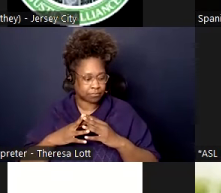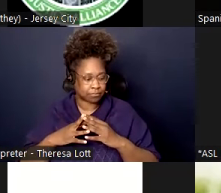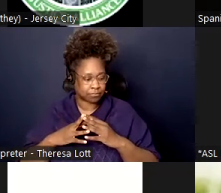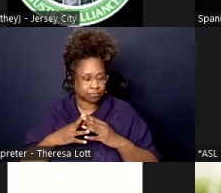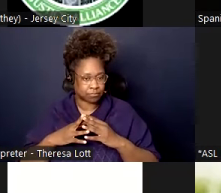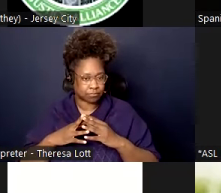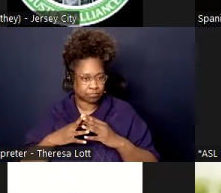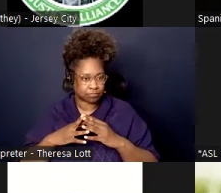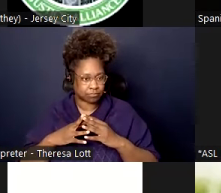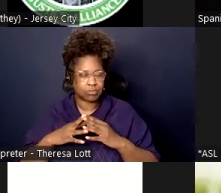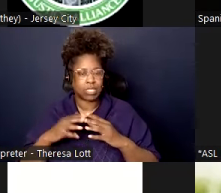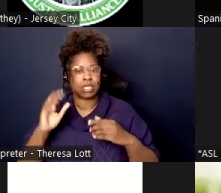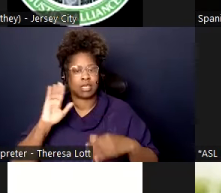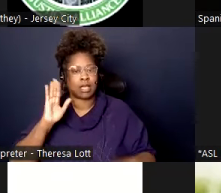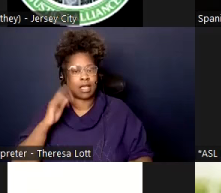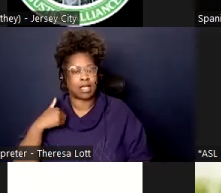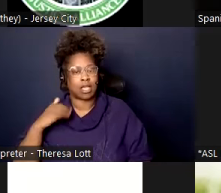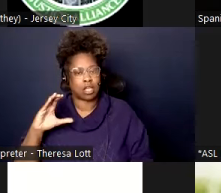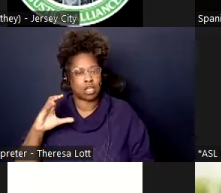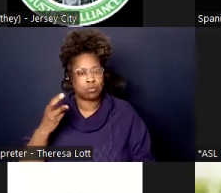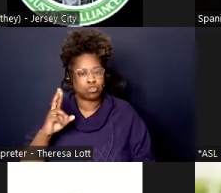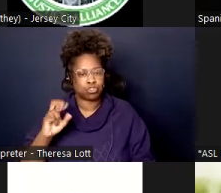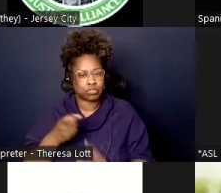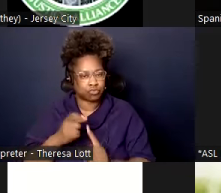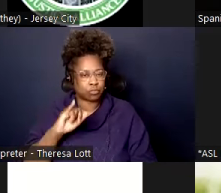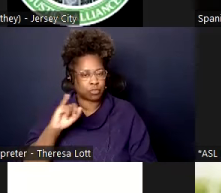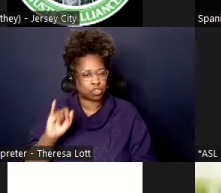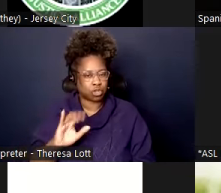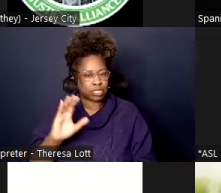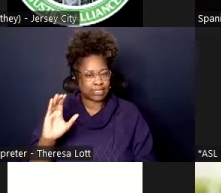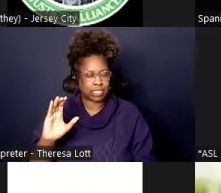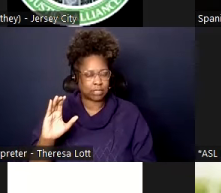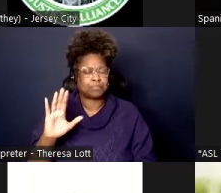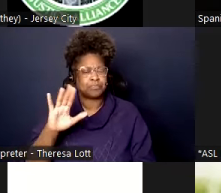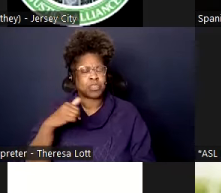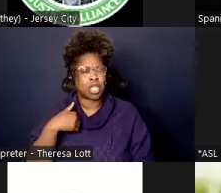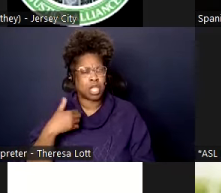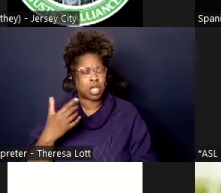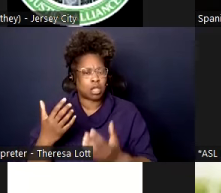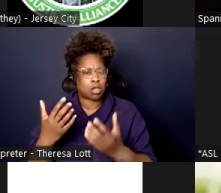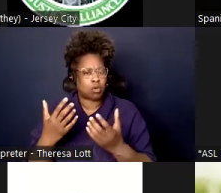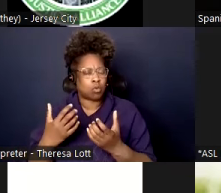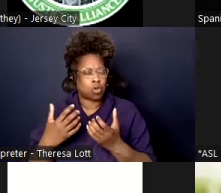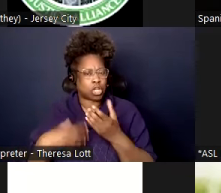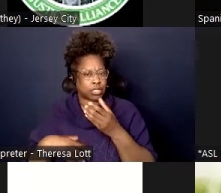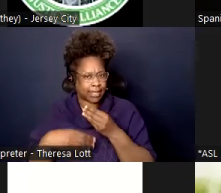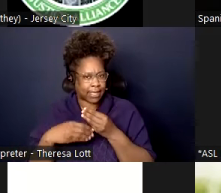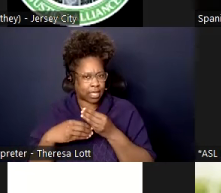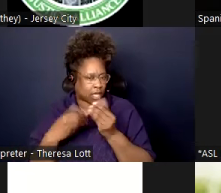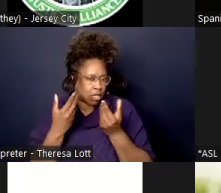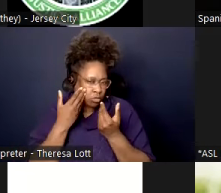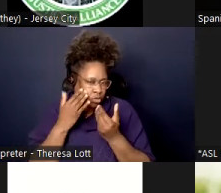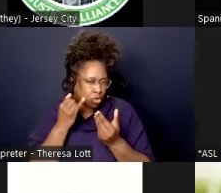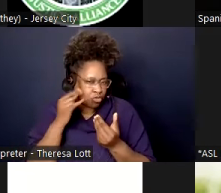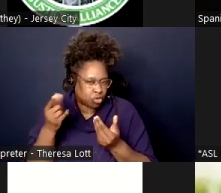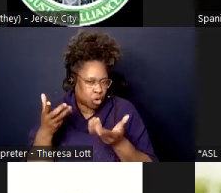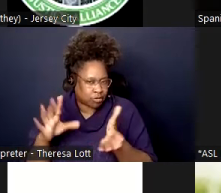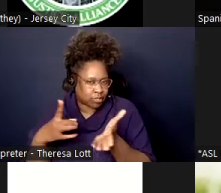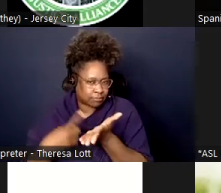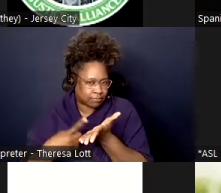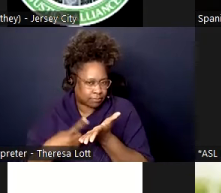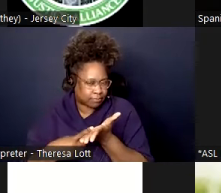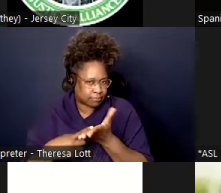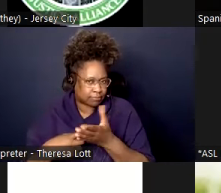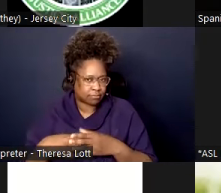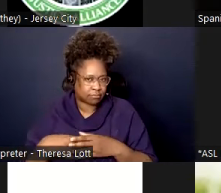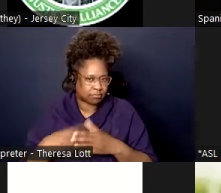Hi, this is Chris from Jersey City. I wanted to also add if I don't know if this was mentioned, this has been mentioned before. This is